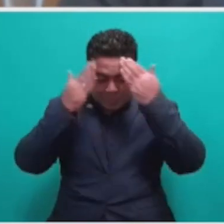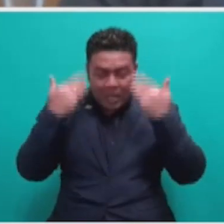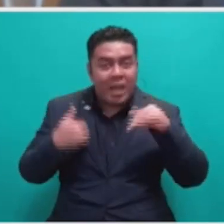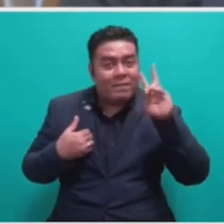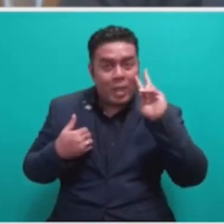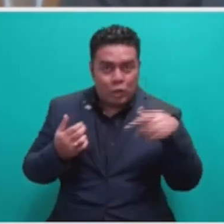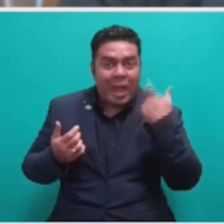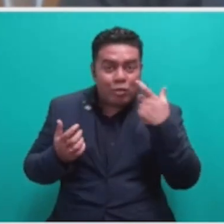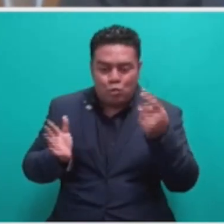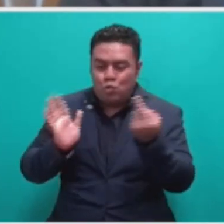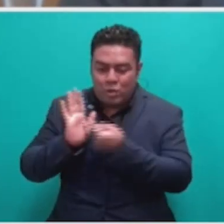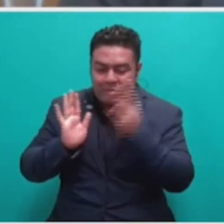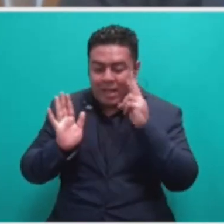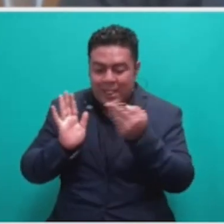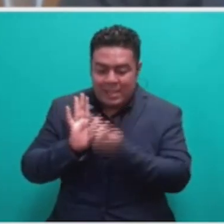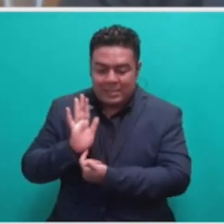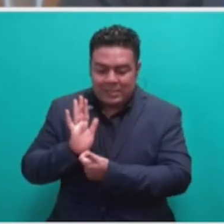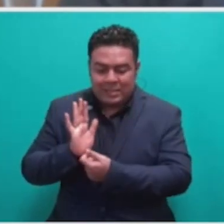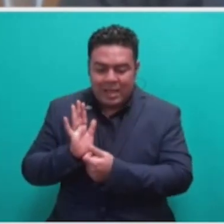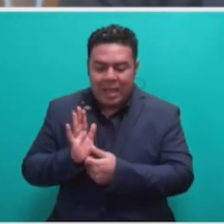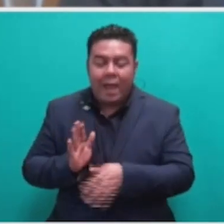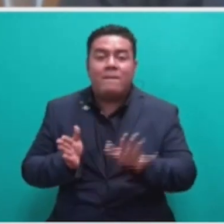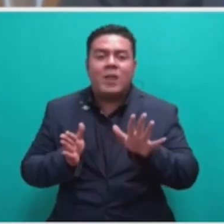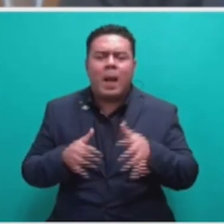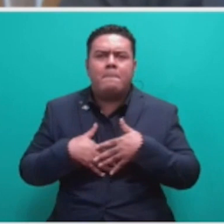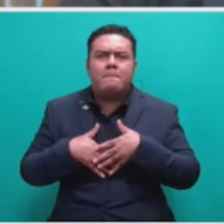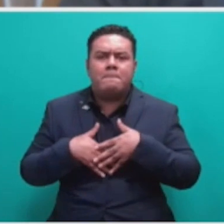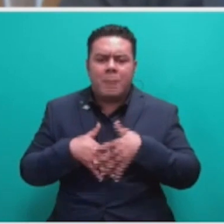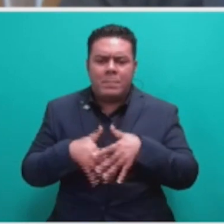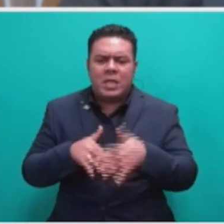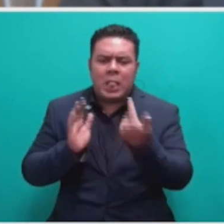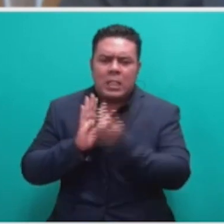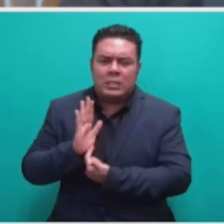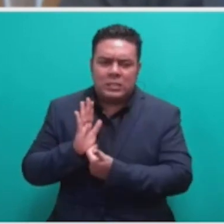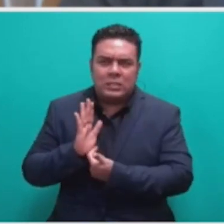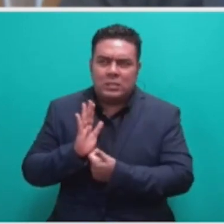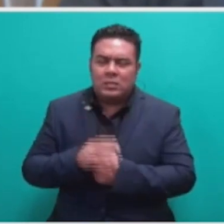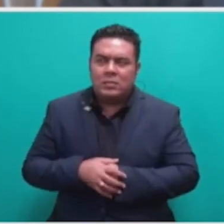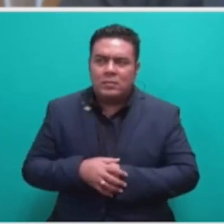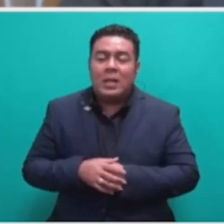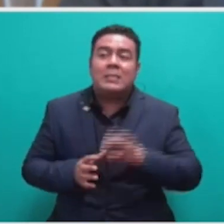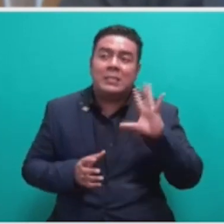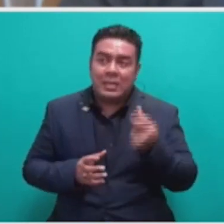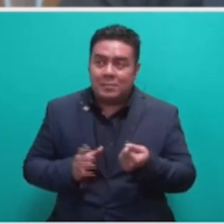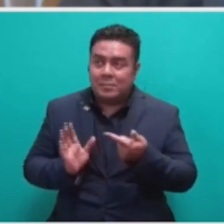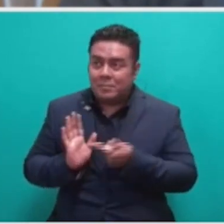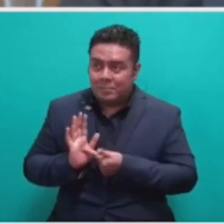if they care to look at this list, it's a public list. They will actually find that in some cases,